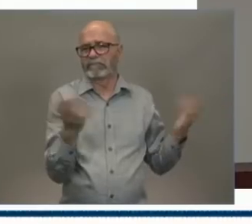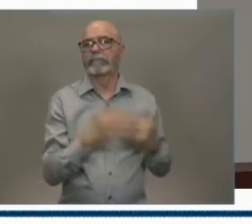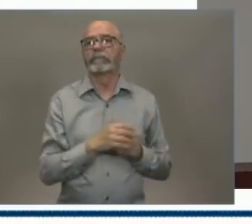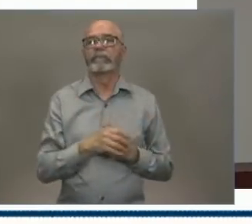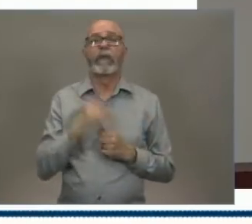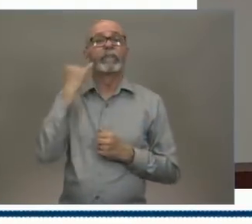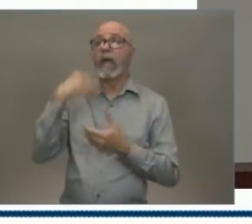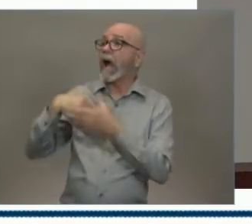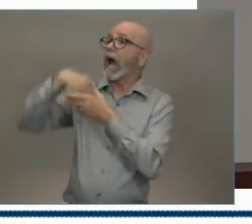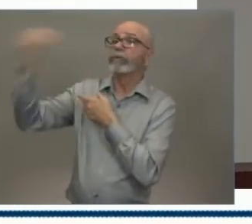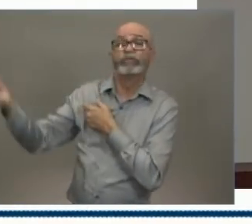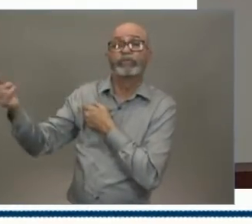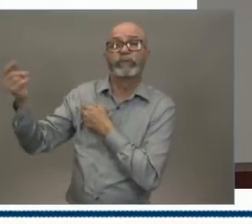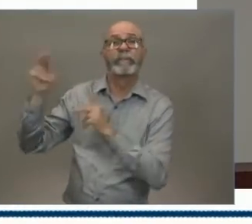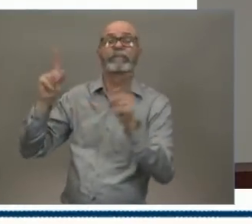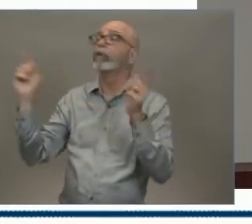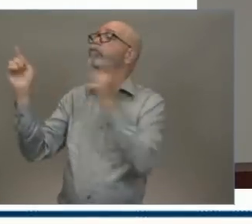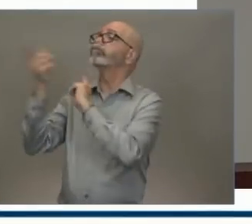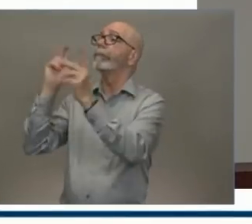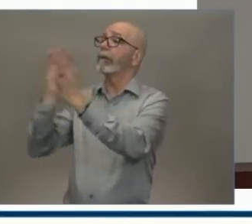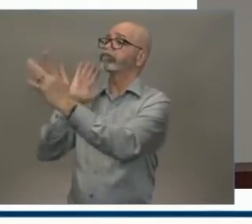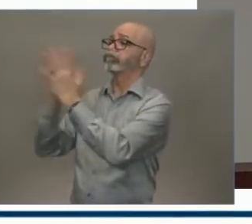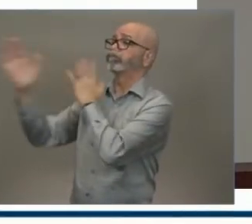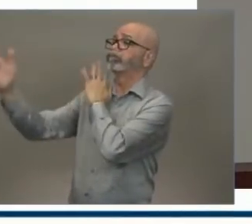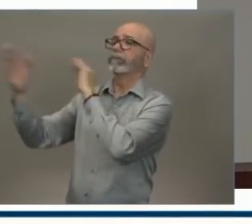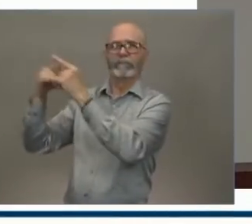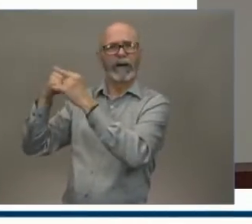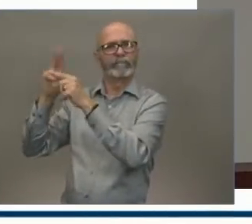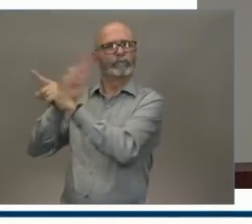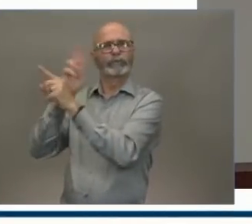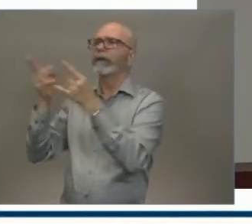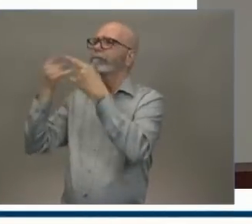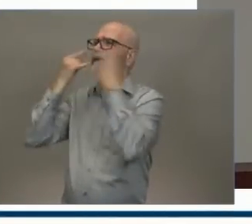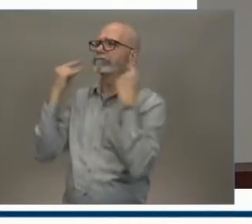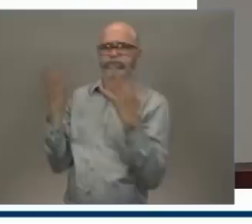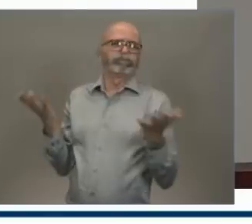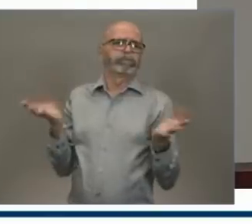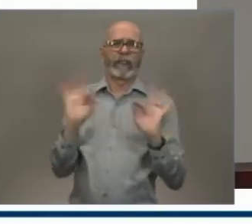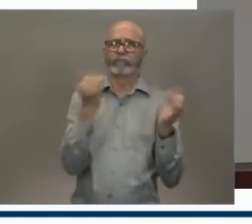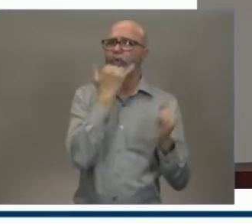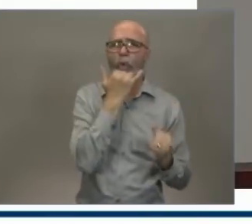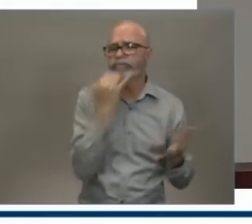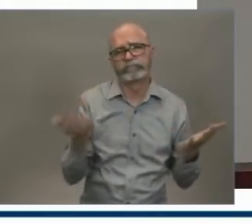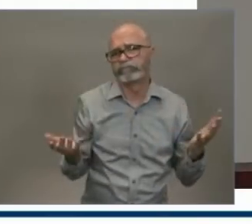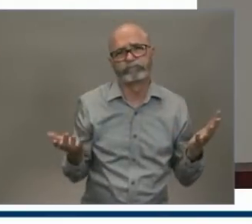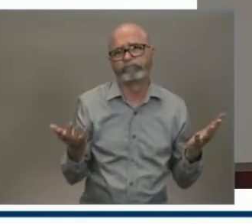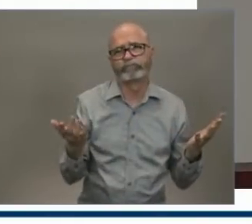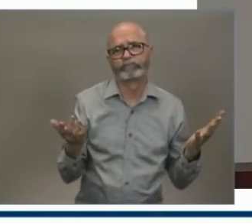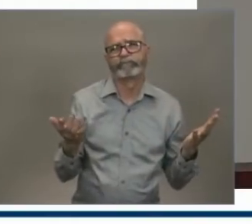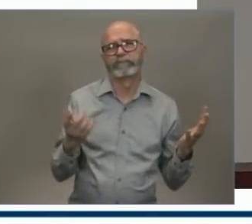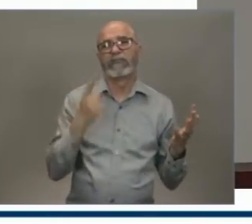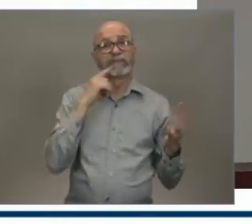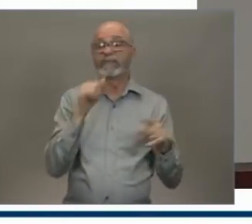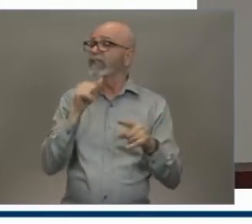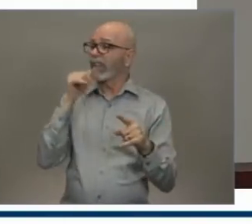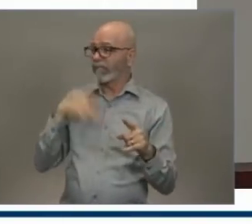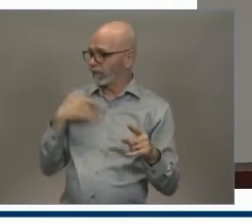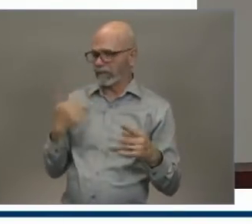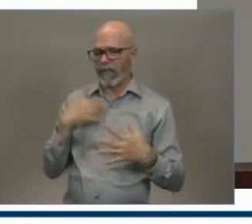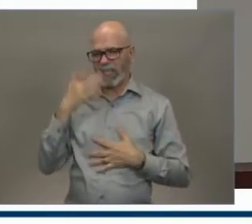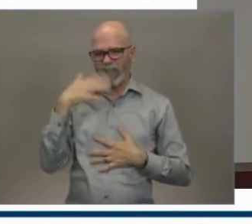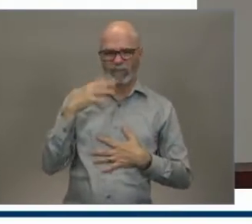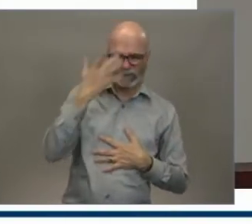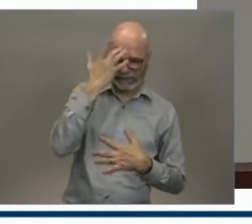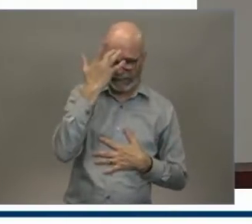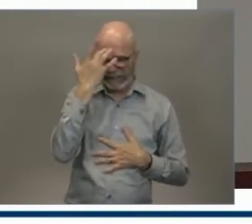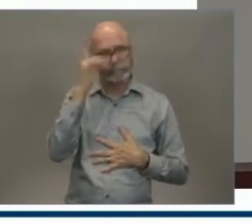lots of other people around, masking is also a good idea. It's important that continue. If you're not feeling well, stay home and do the online